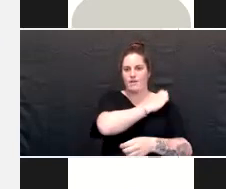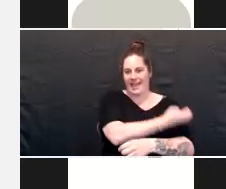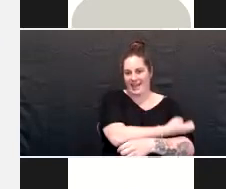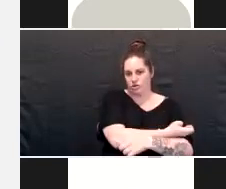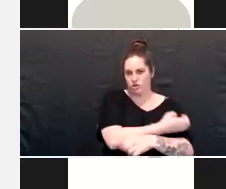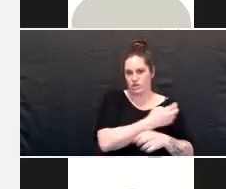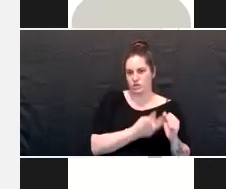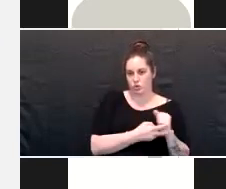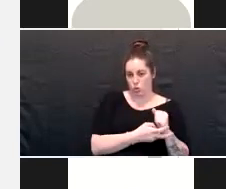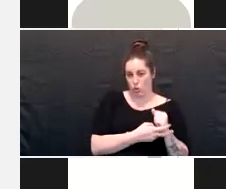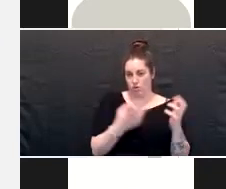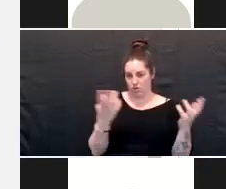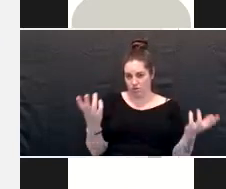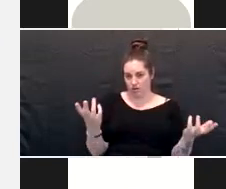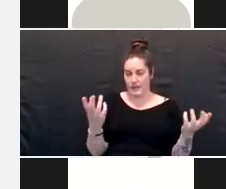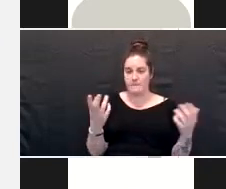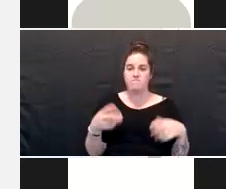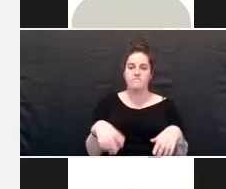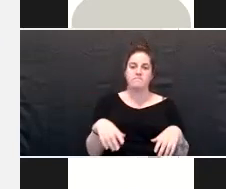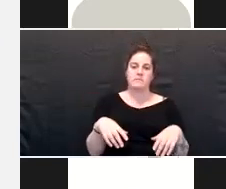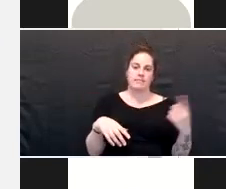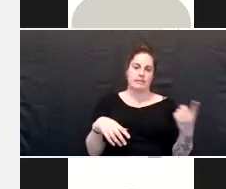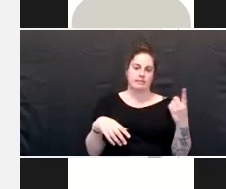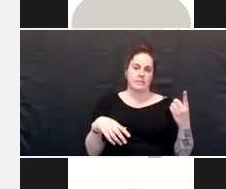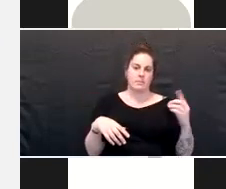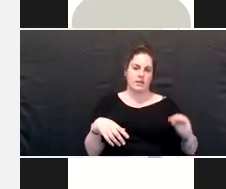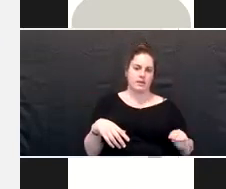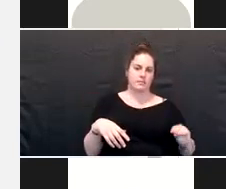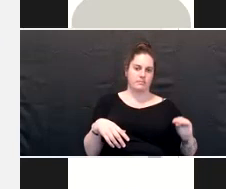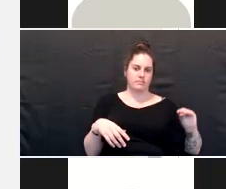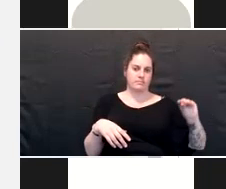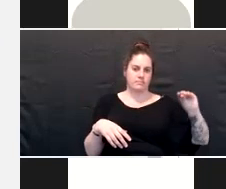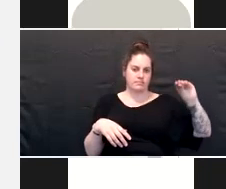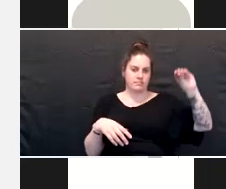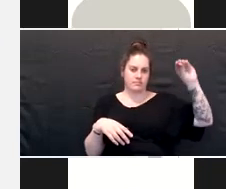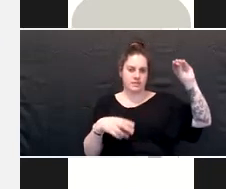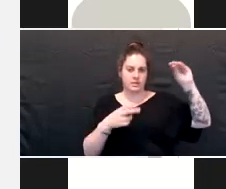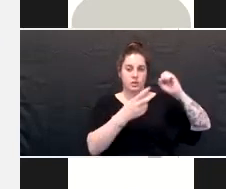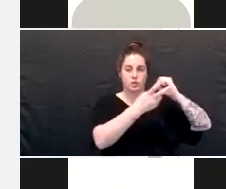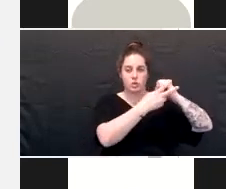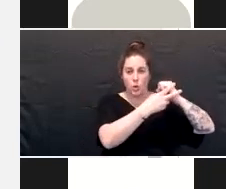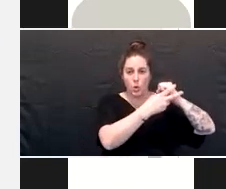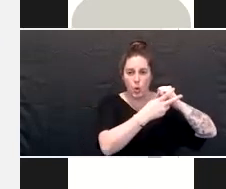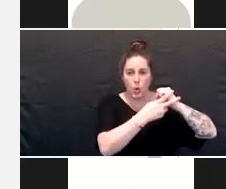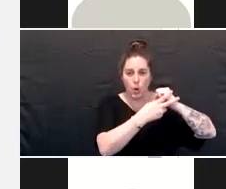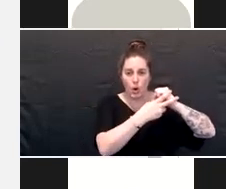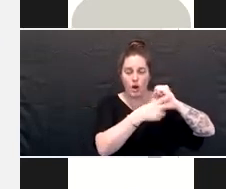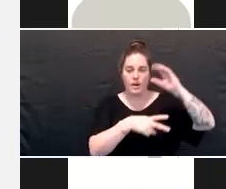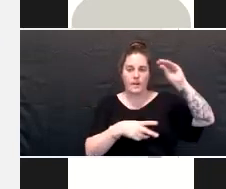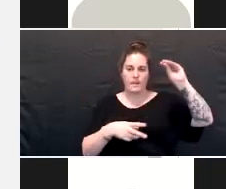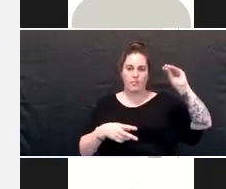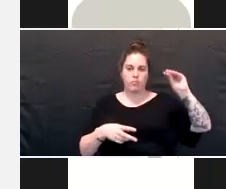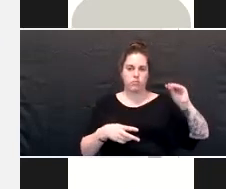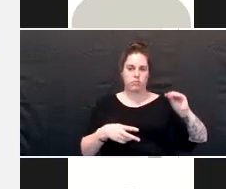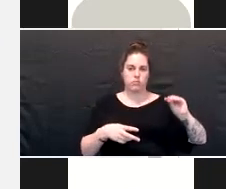way. As the object rises, it stores gravitational potential energy. As it falls, it releases that